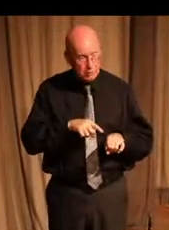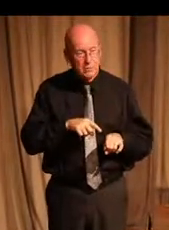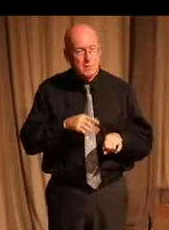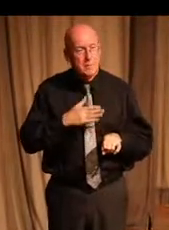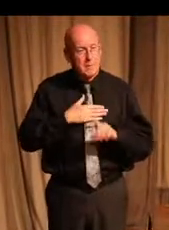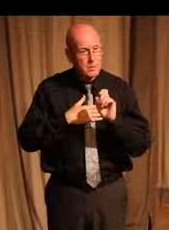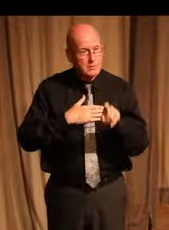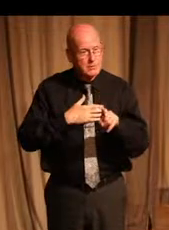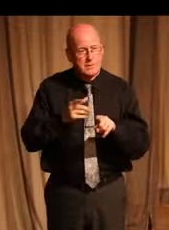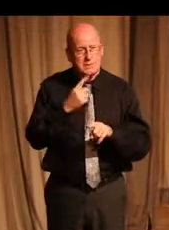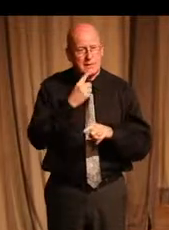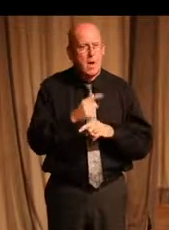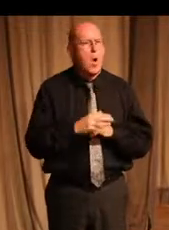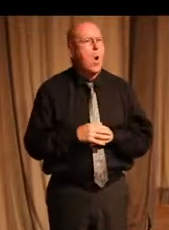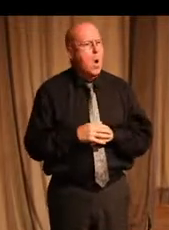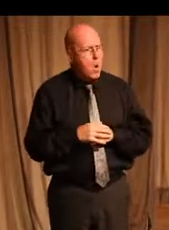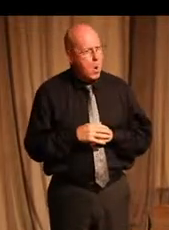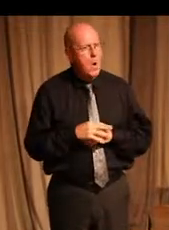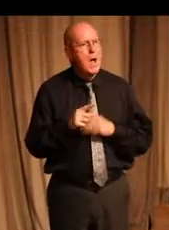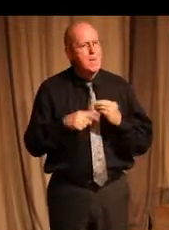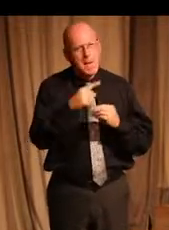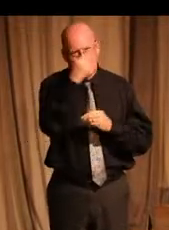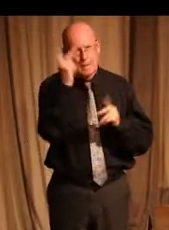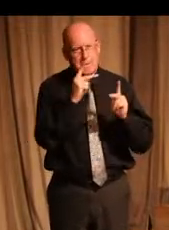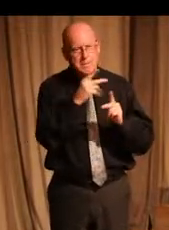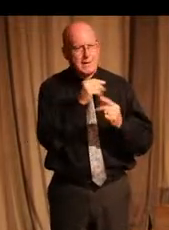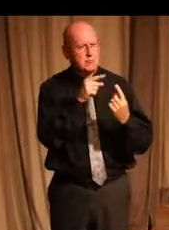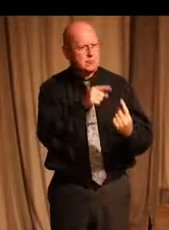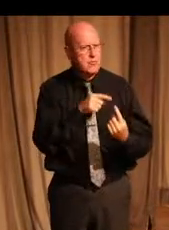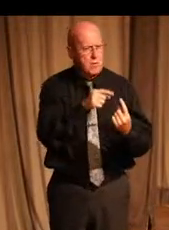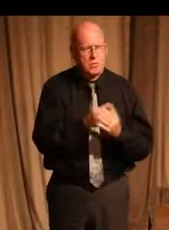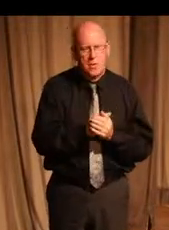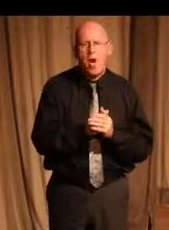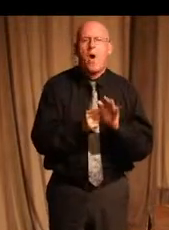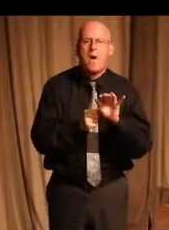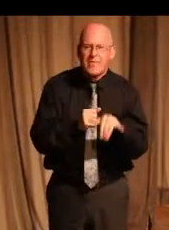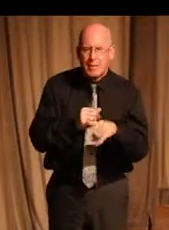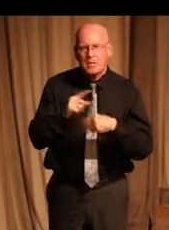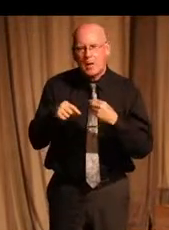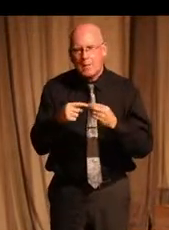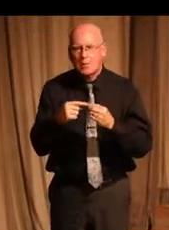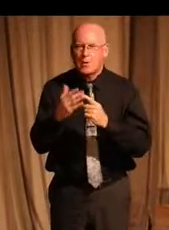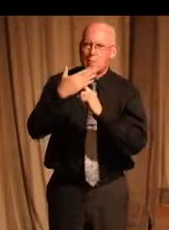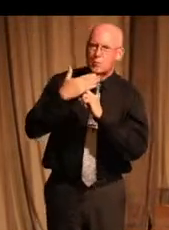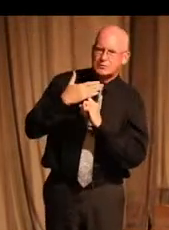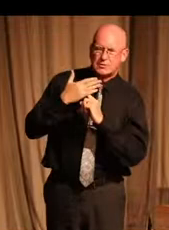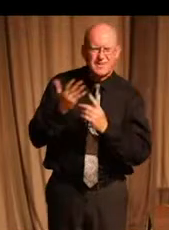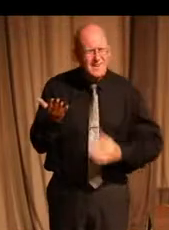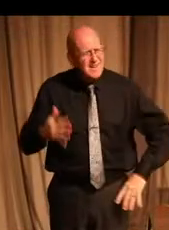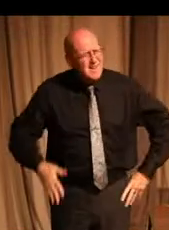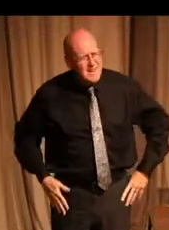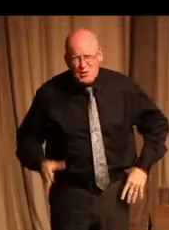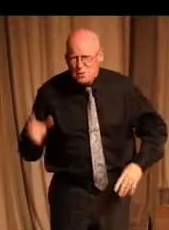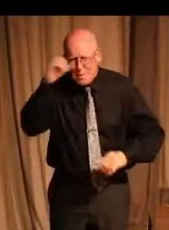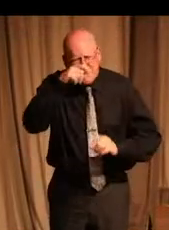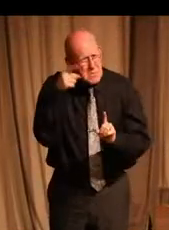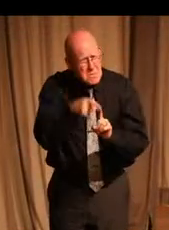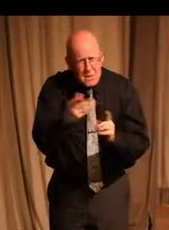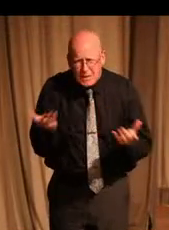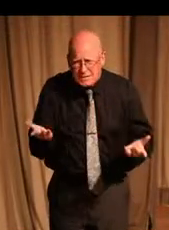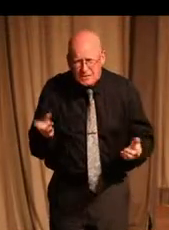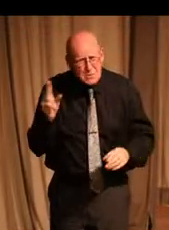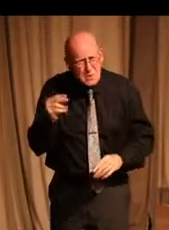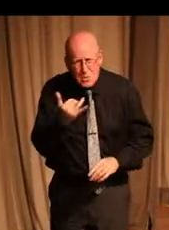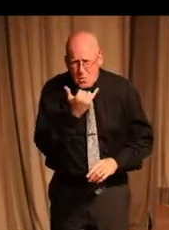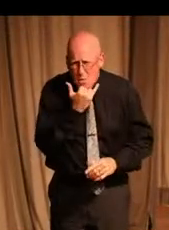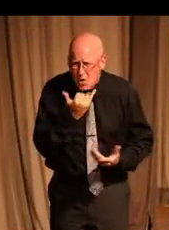question I posed was always like, oh, it was about Black people and struggling, right? It was about like the oppression. And I was like, that's not what it was about at all. You